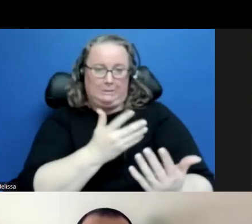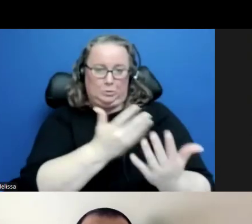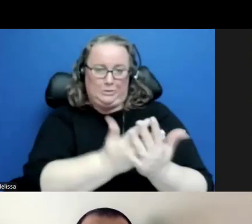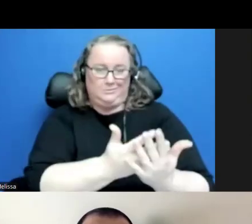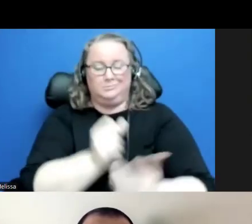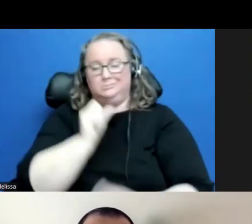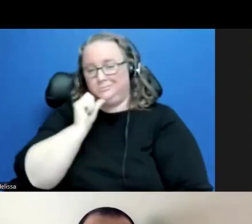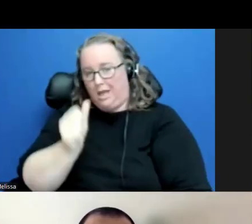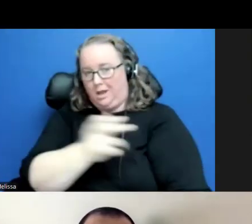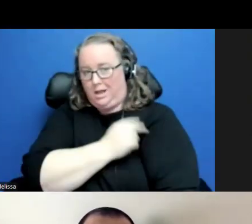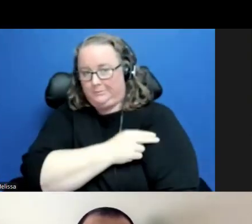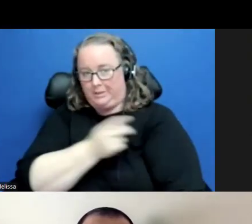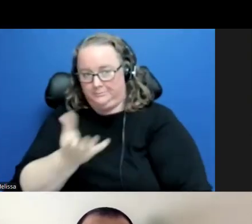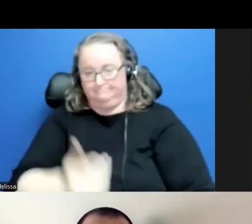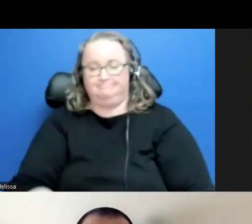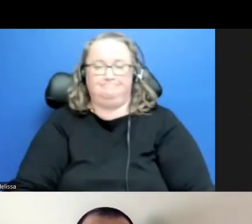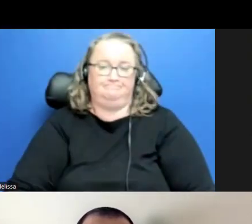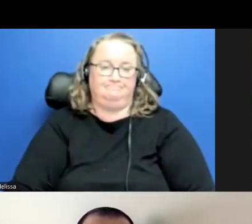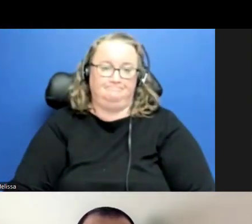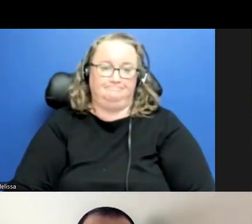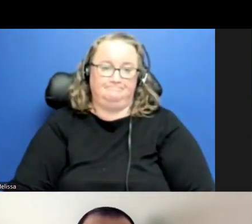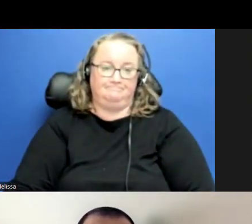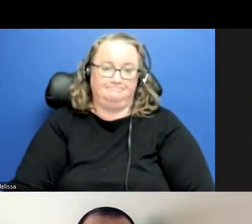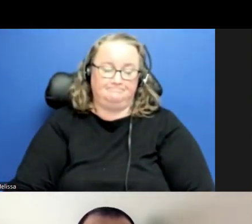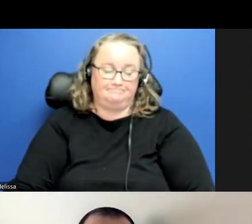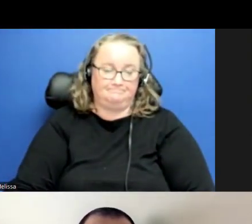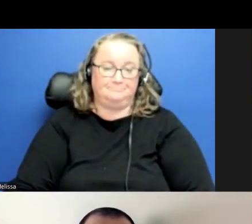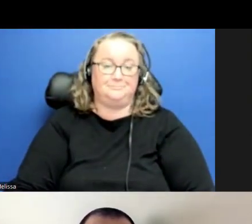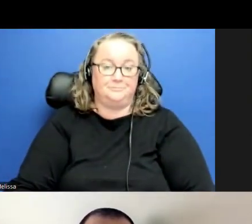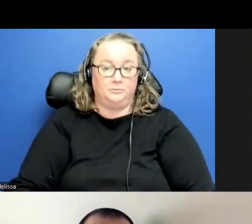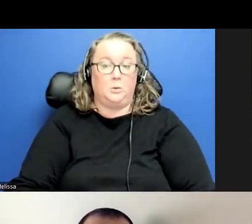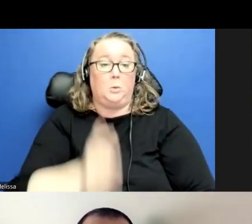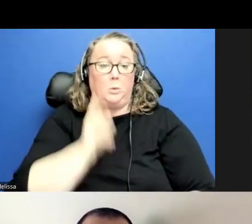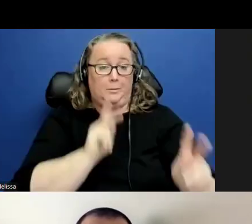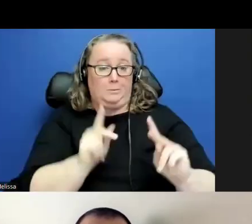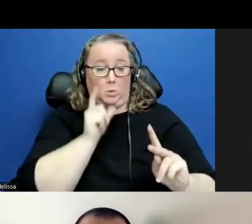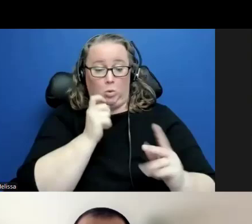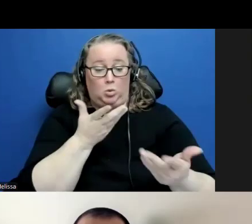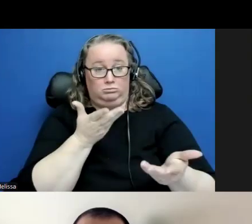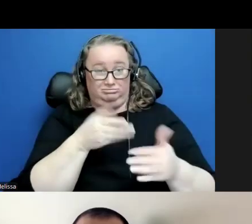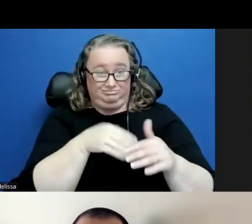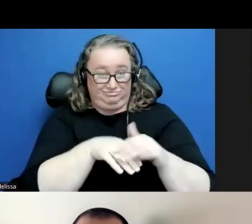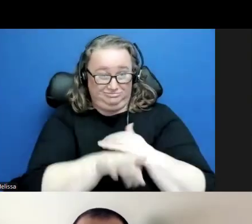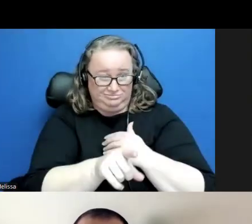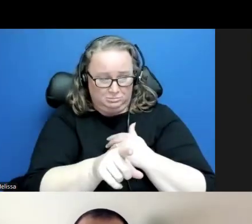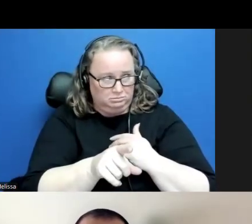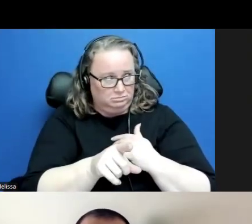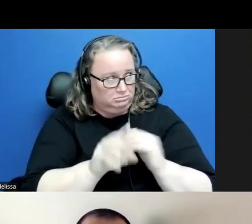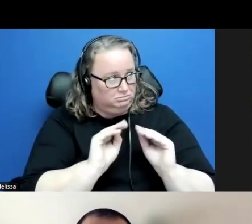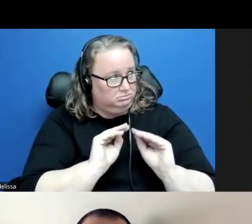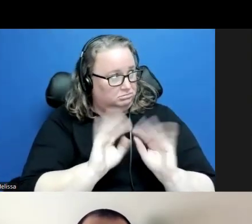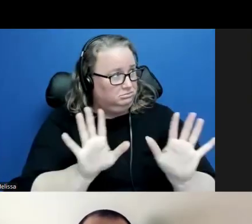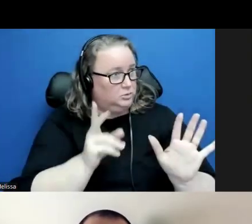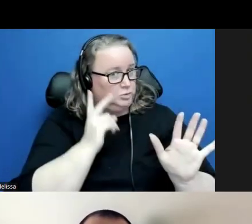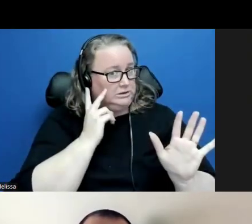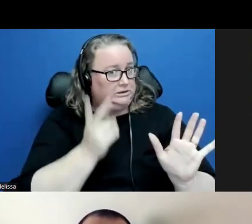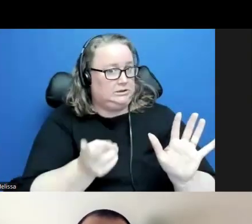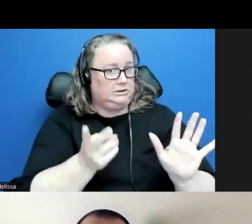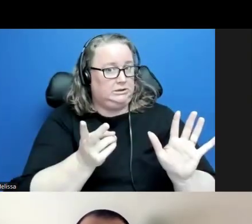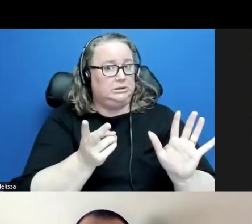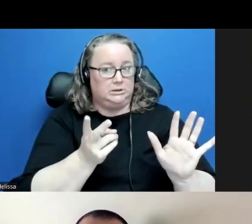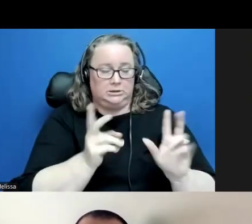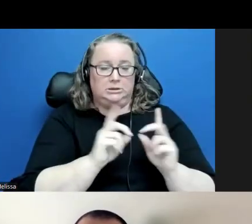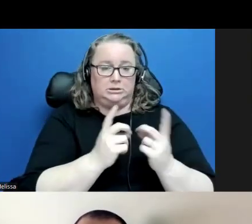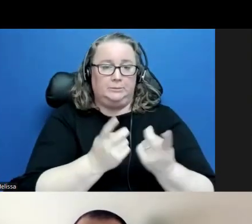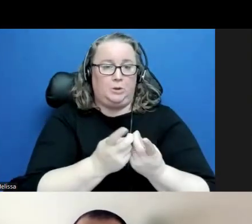hospital. So those who enter are under no illusion that they are in, for instance, a Department